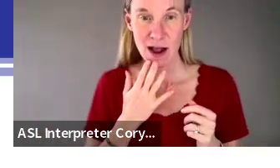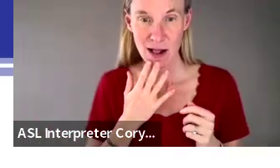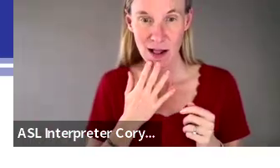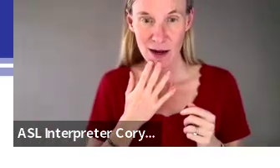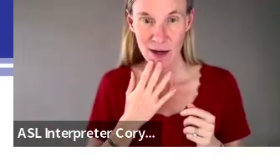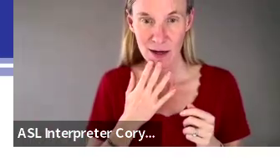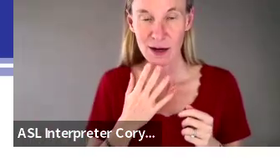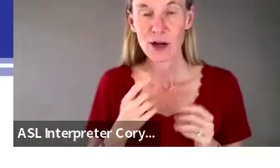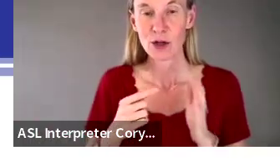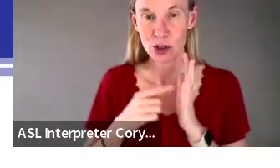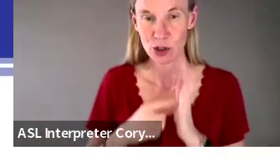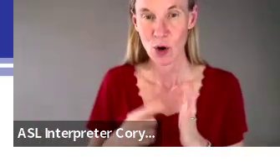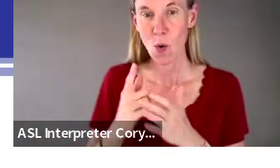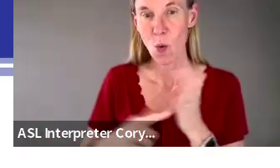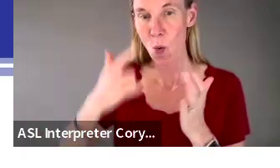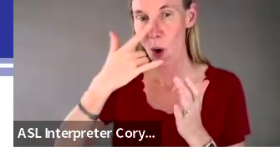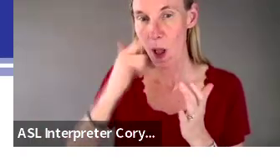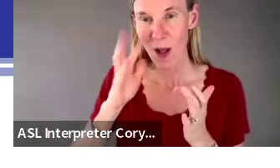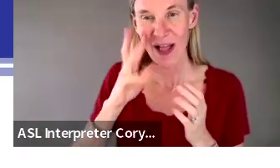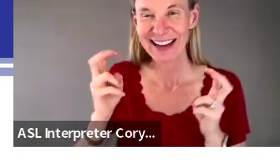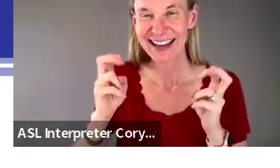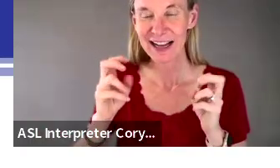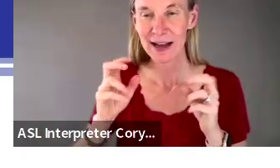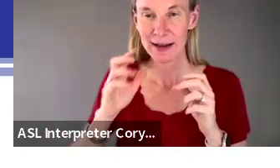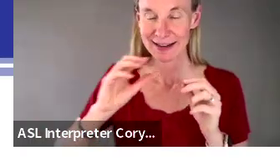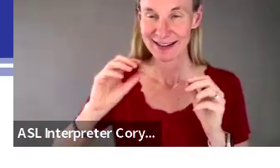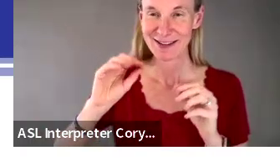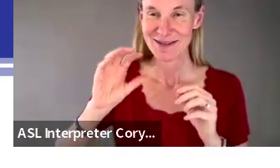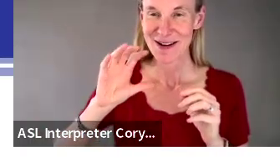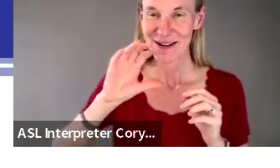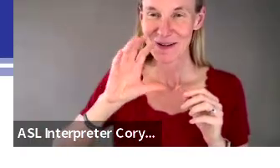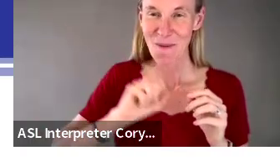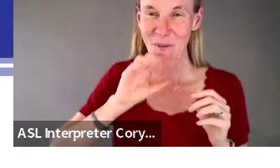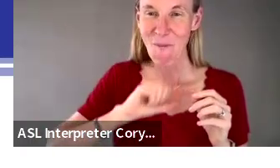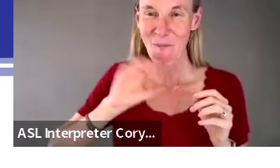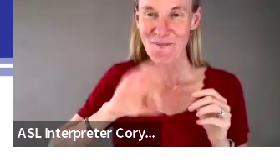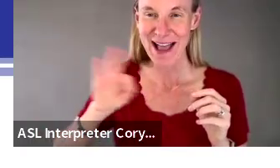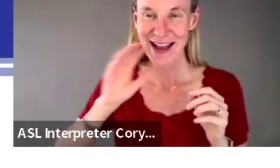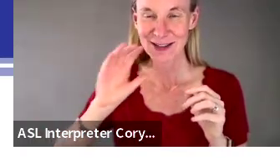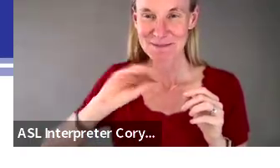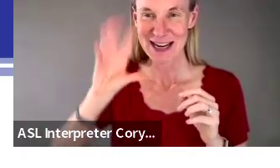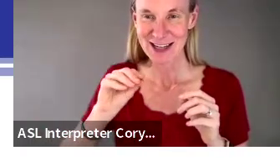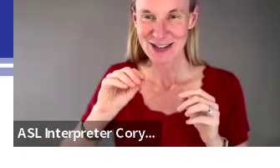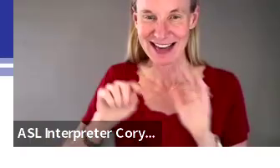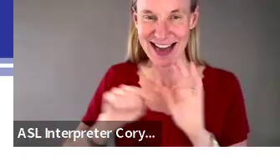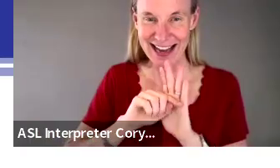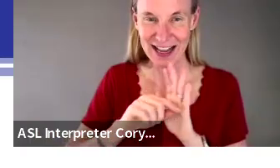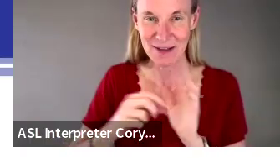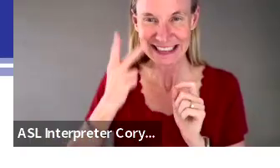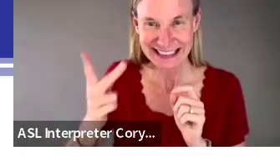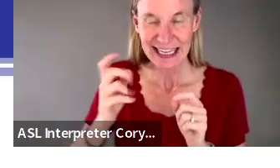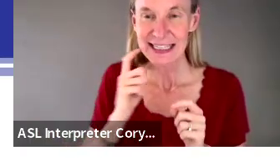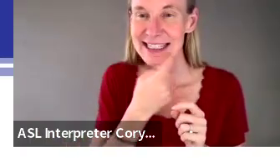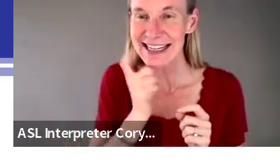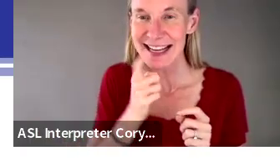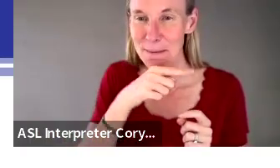after picture shows it looking more like a negative, where he now has the black teeth, white eyes, and everything